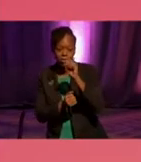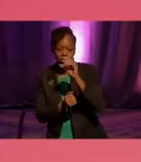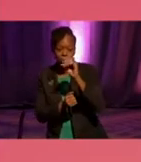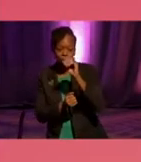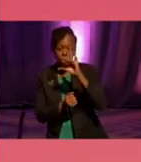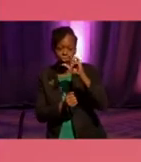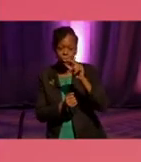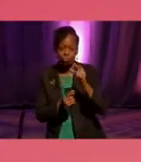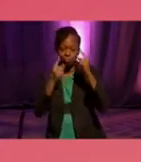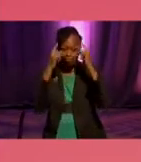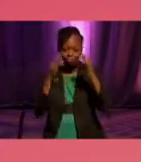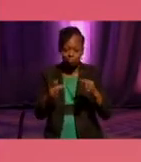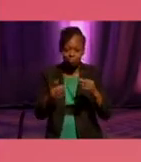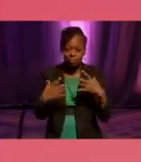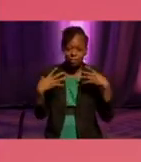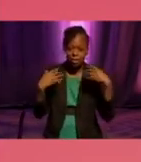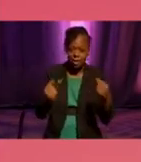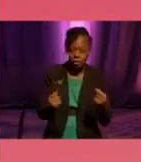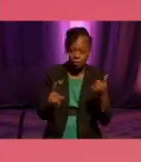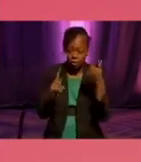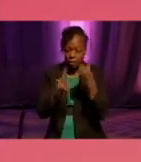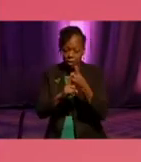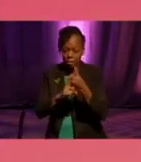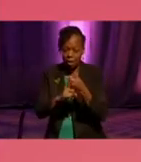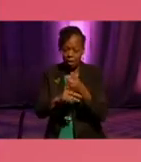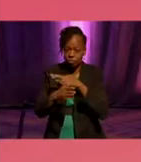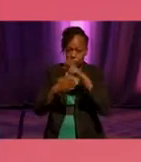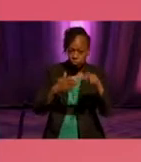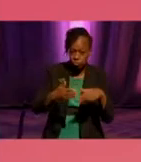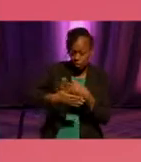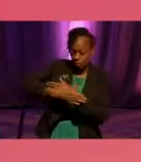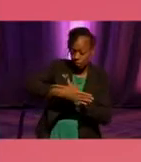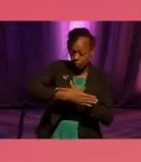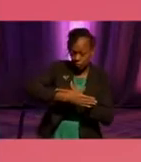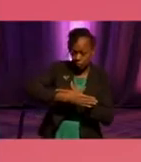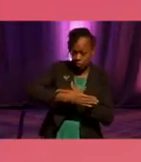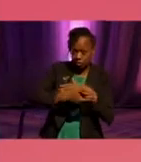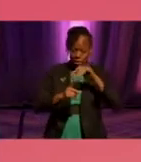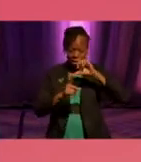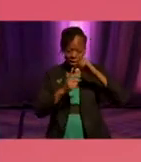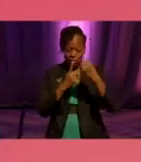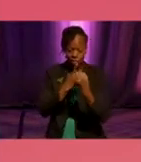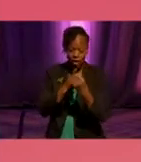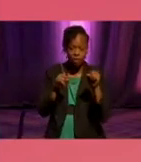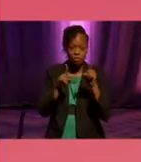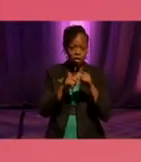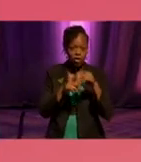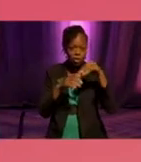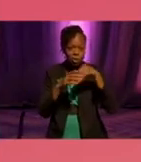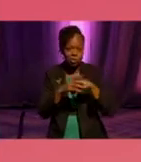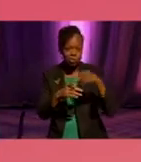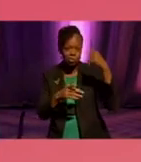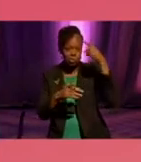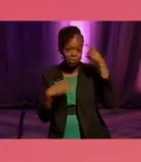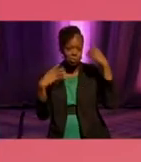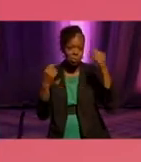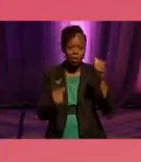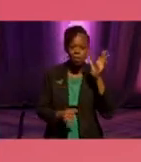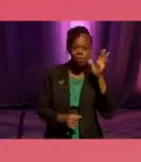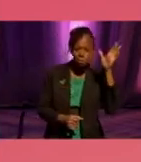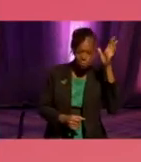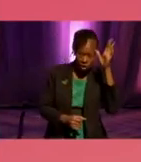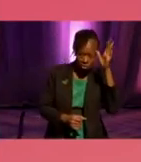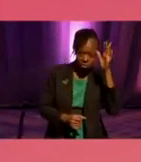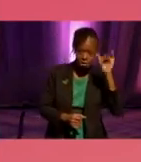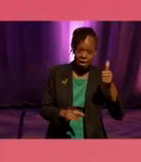the outcome of infants. When I think of environment, I think about the parents, the mental health of the parents. This in itself also will